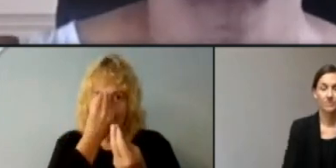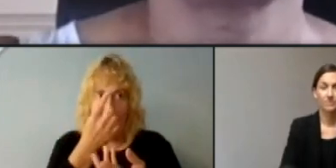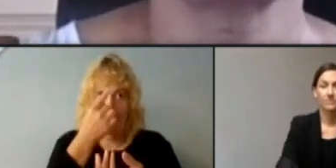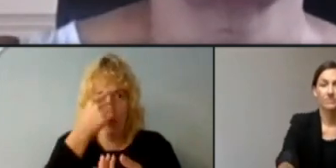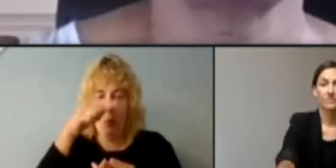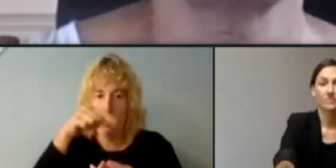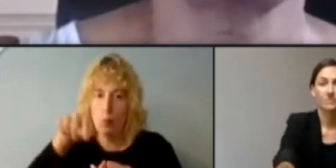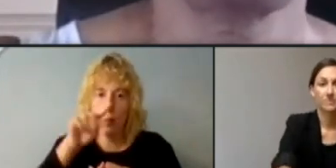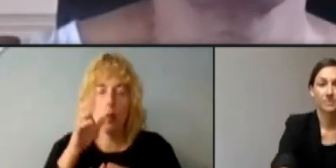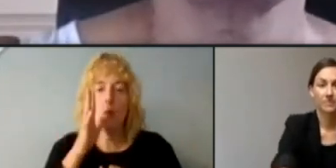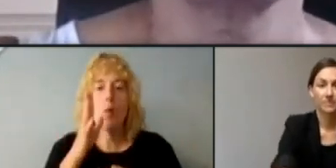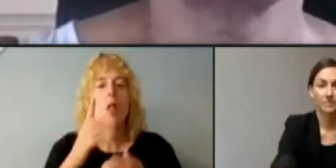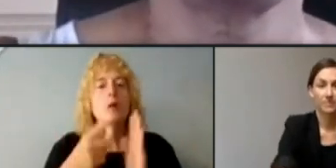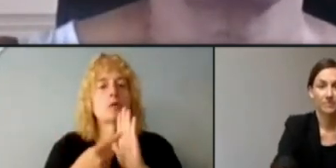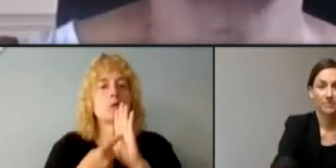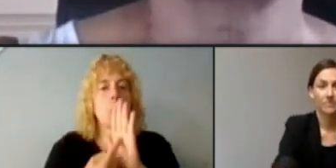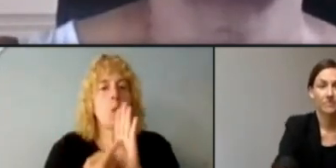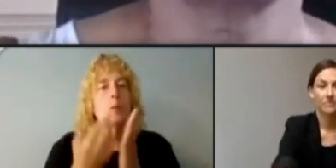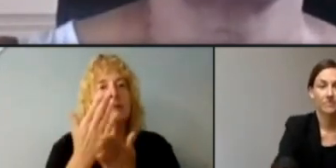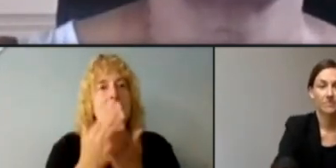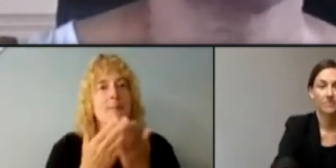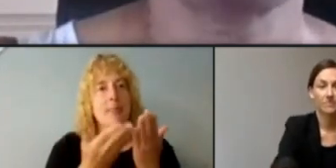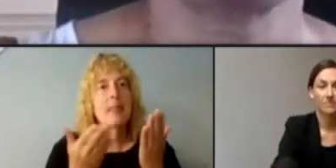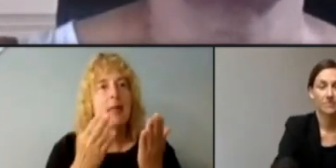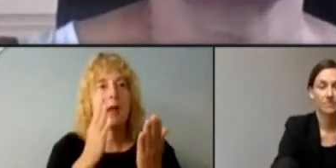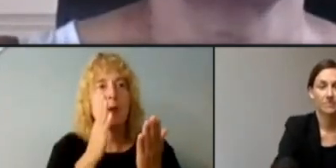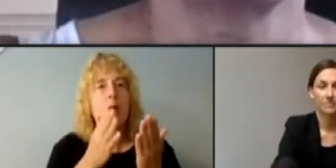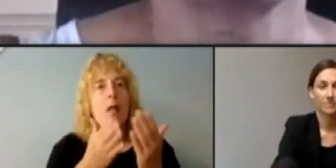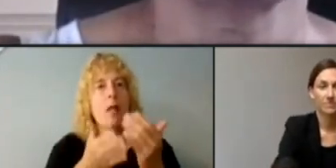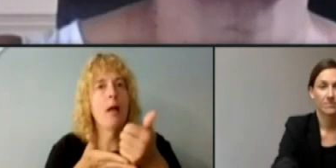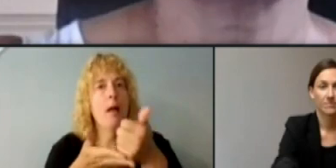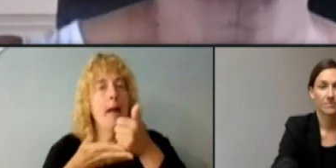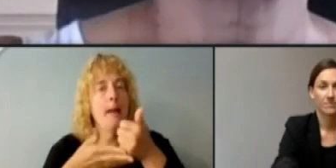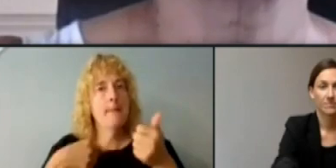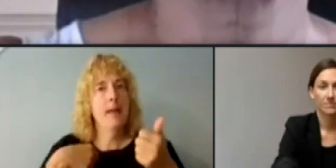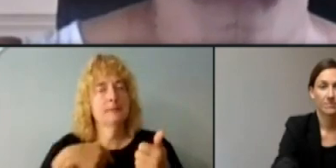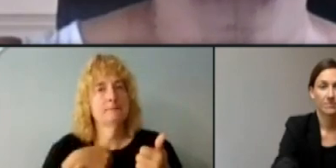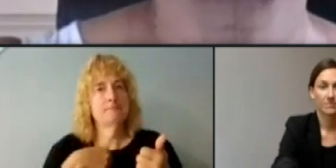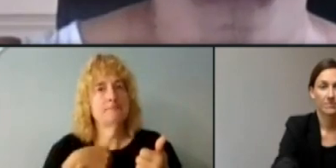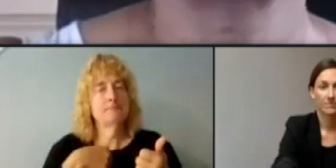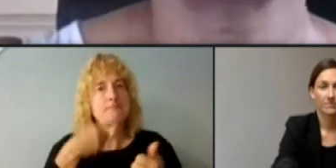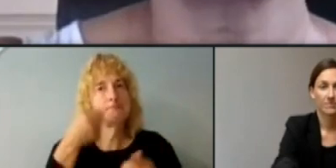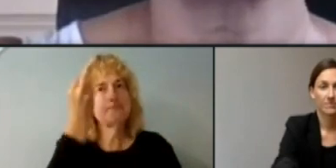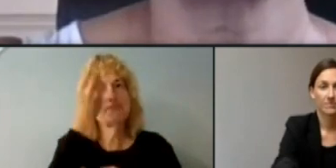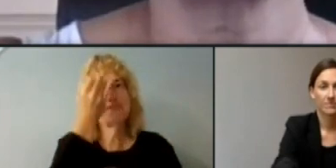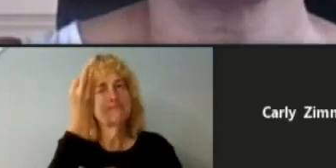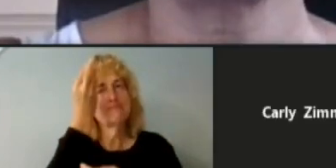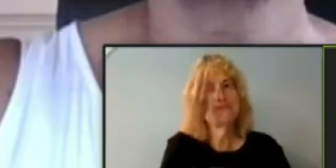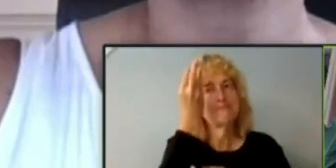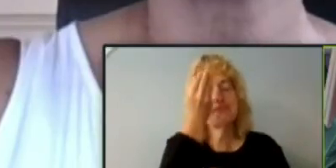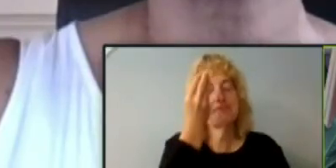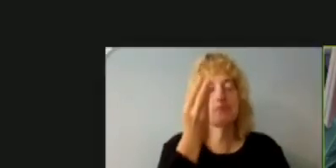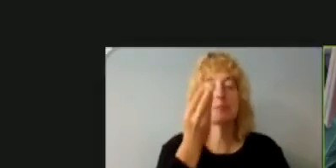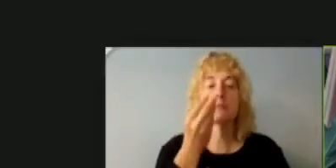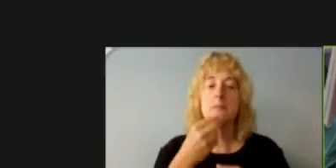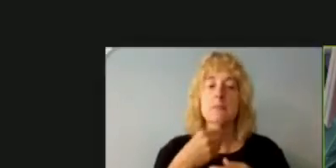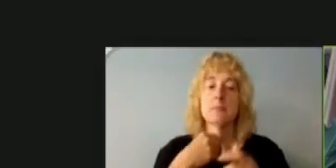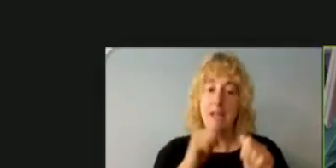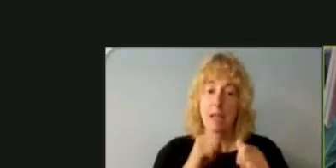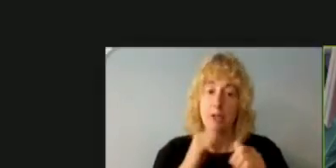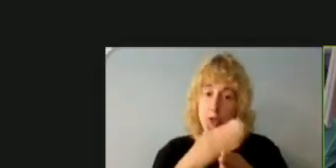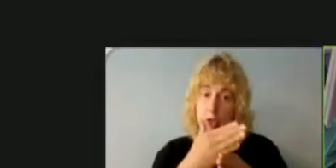to show you a couple of things that hopefully will help us think where we are. If I can share my screen for just a second.